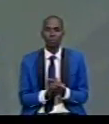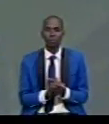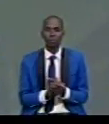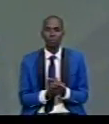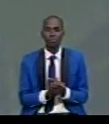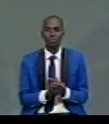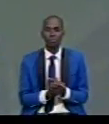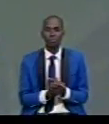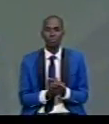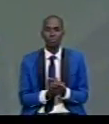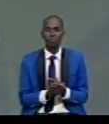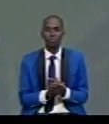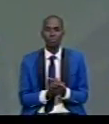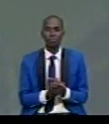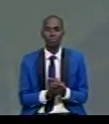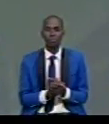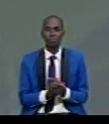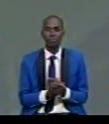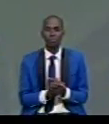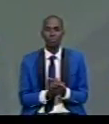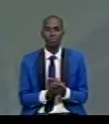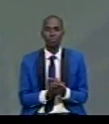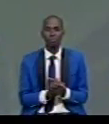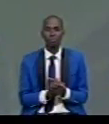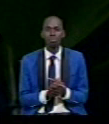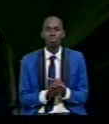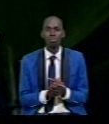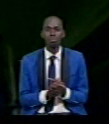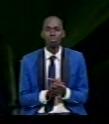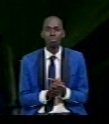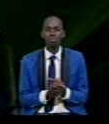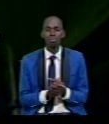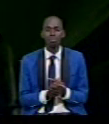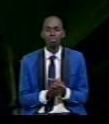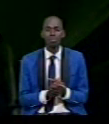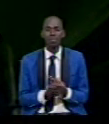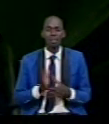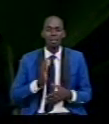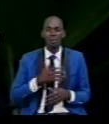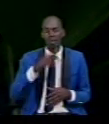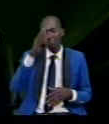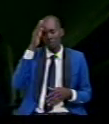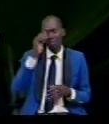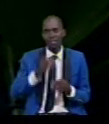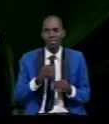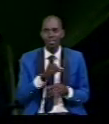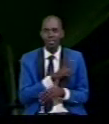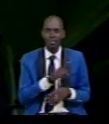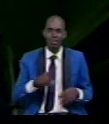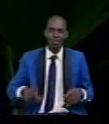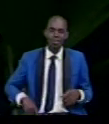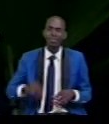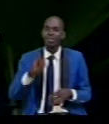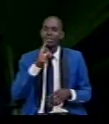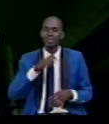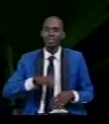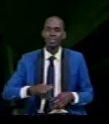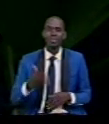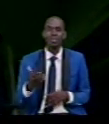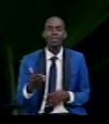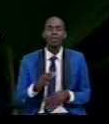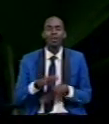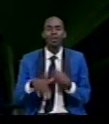School, come back to your seat. Our father is still sitting. Come back to your seat. Those who are